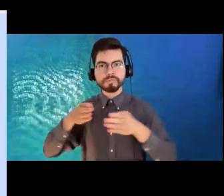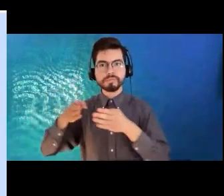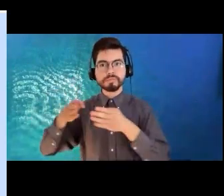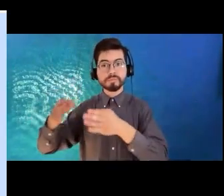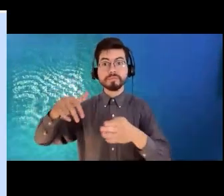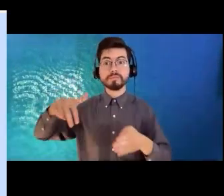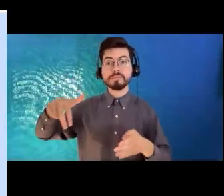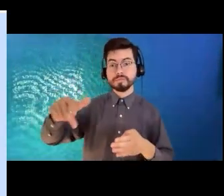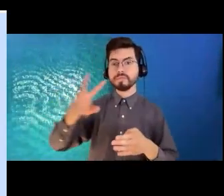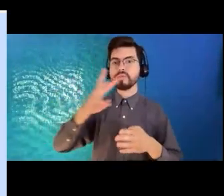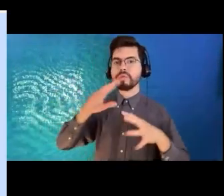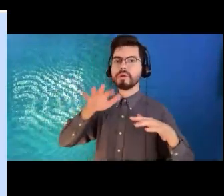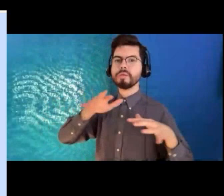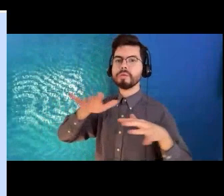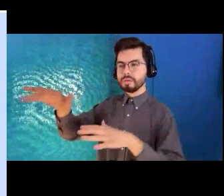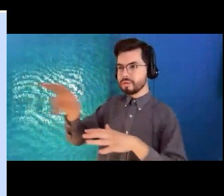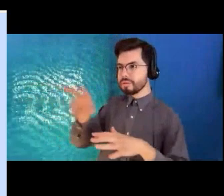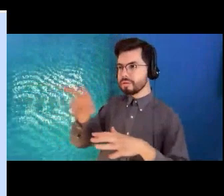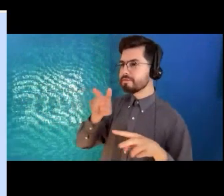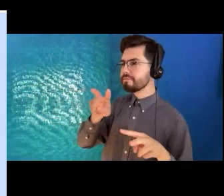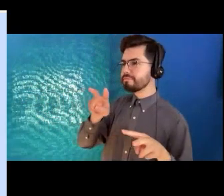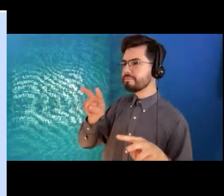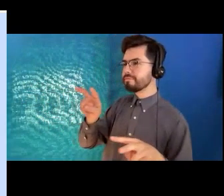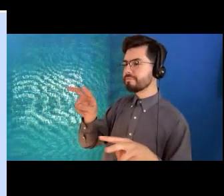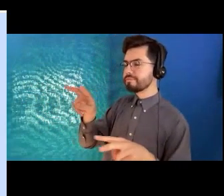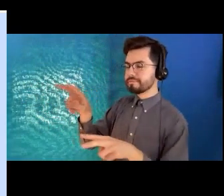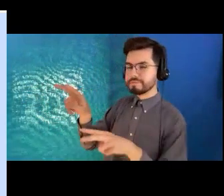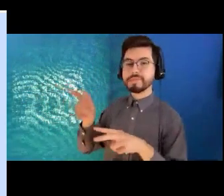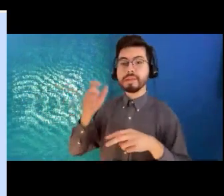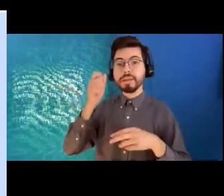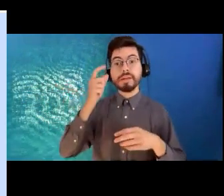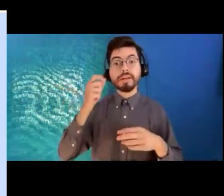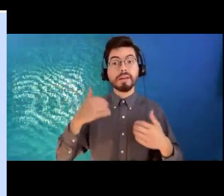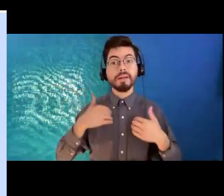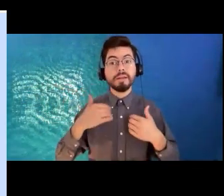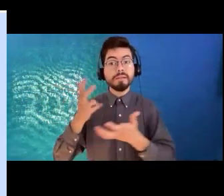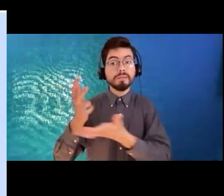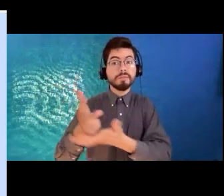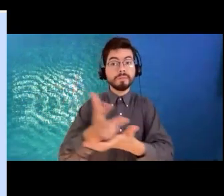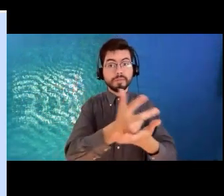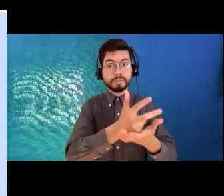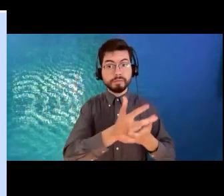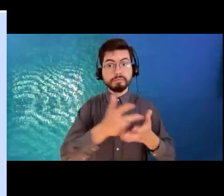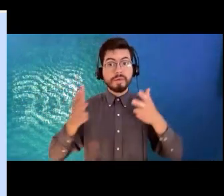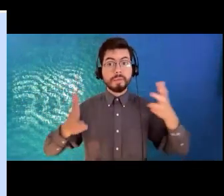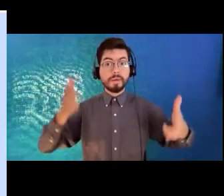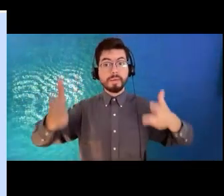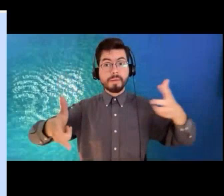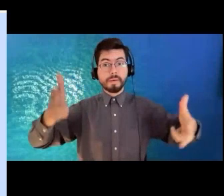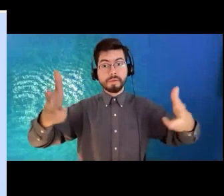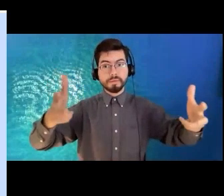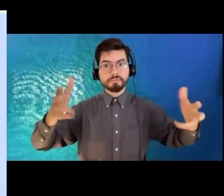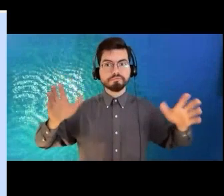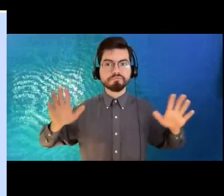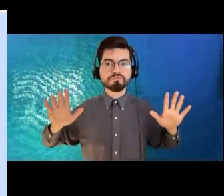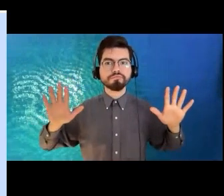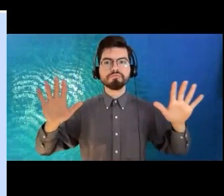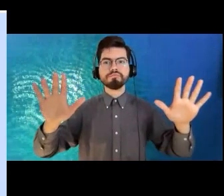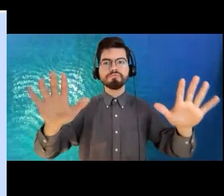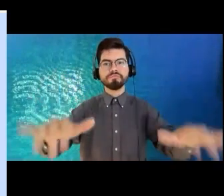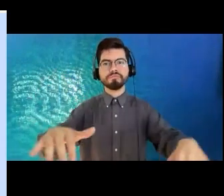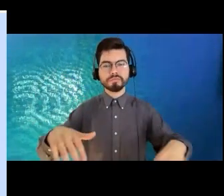river. We're going to have some improved parking on all sides of the bridge. There's going to be a really neat little trail